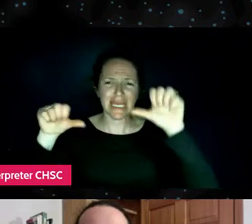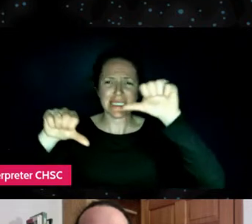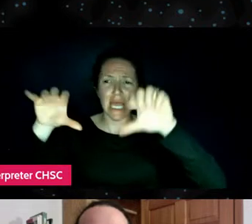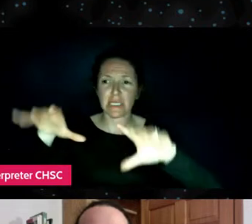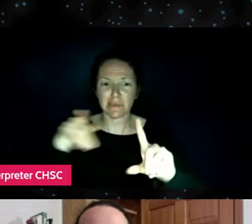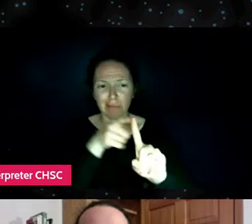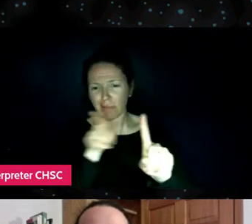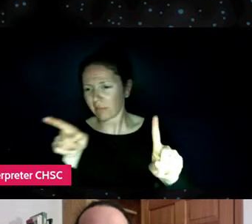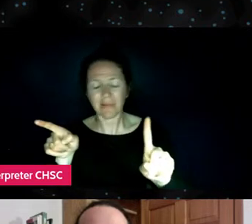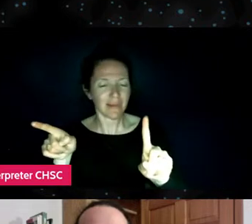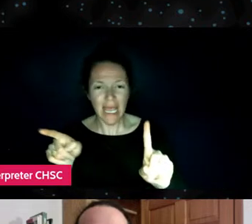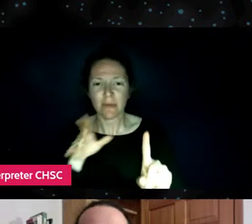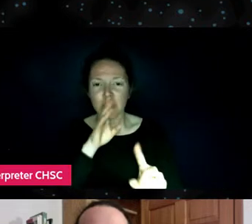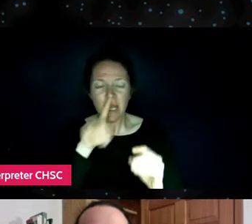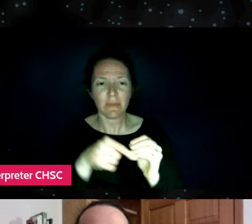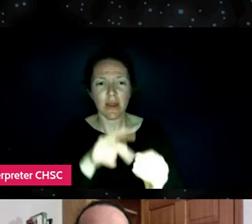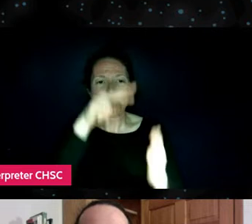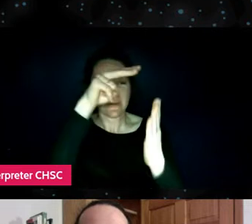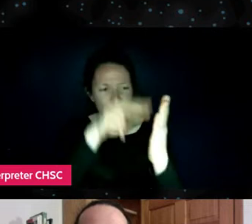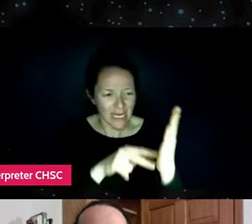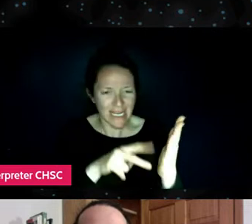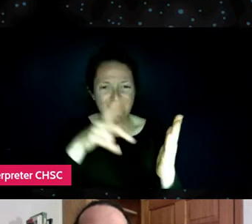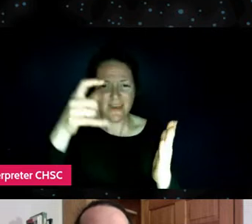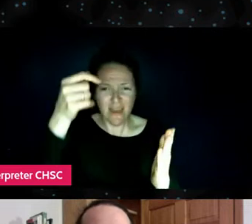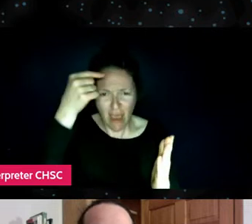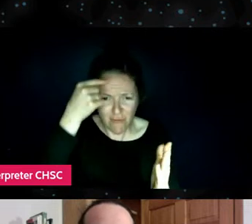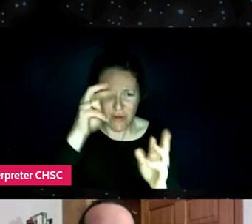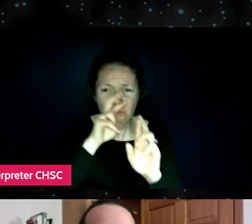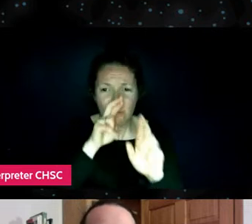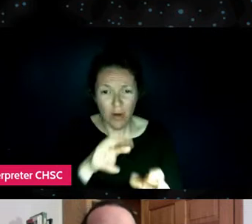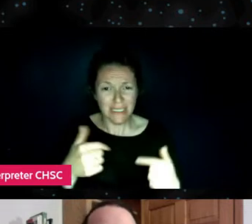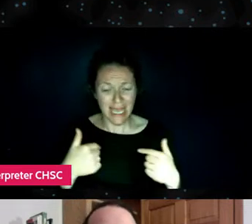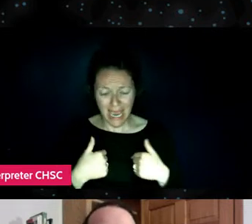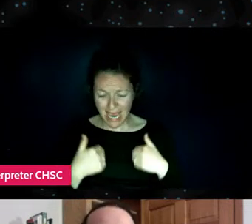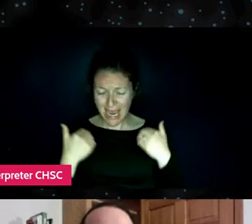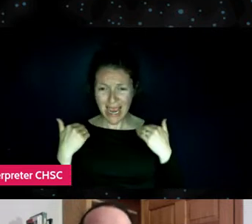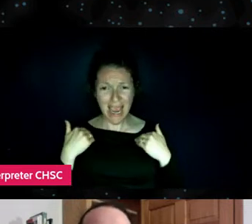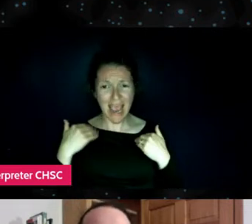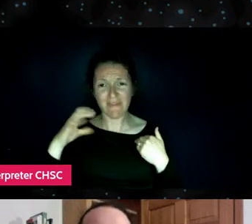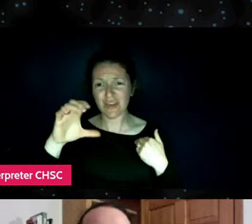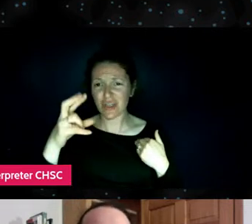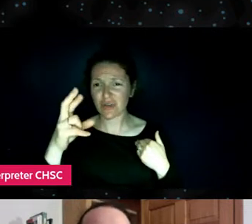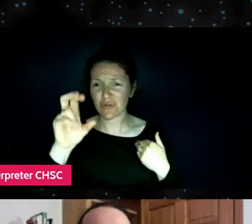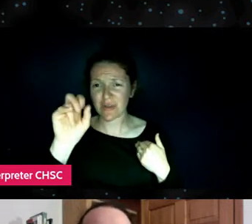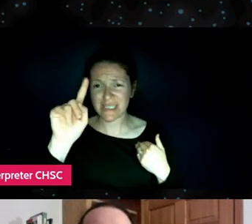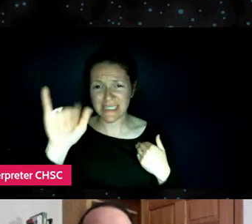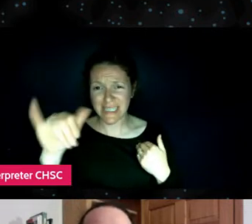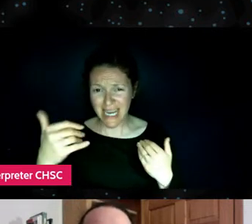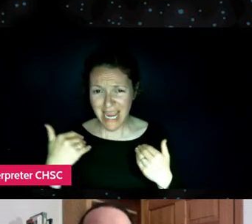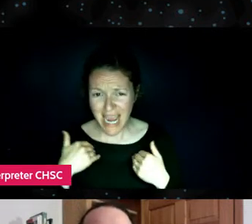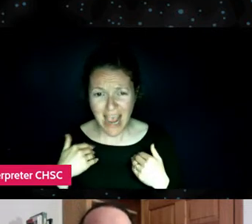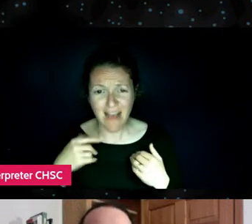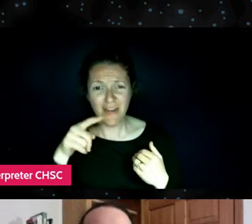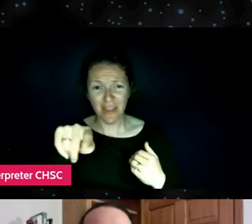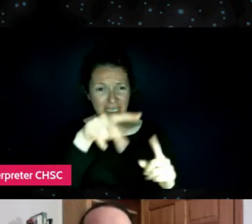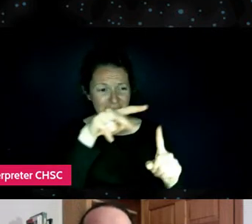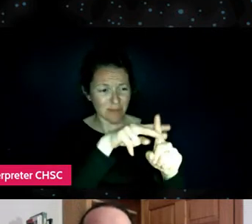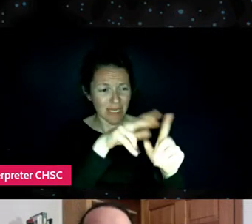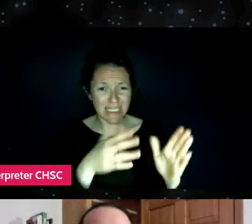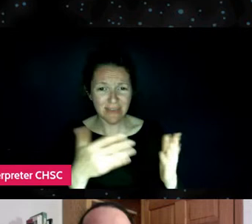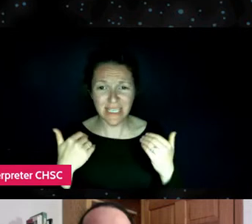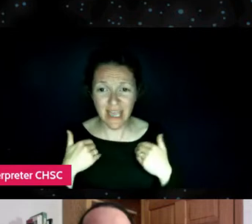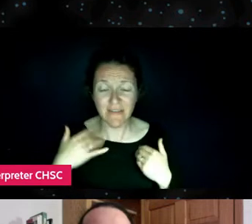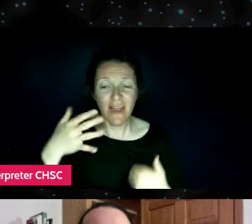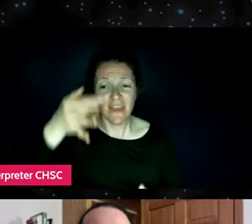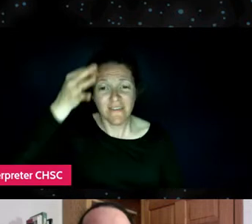I'm talking about reading the government reports, which I have, which Christi has, which these plaintiffs have. The federal